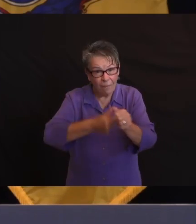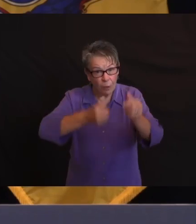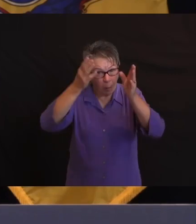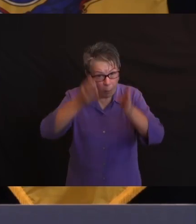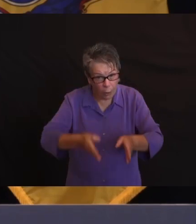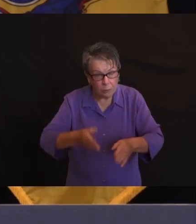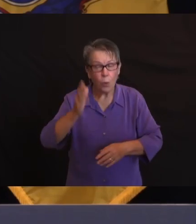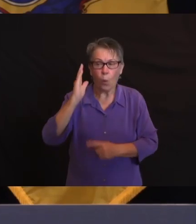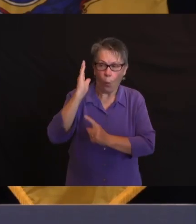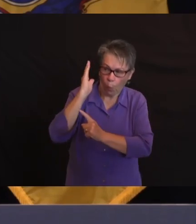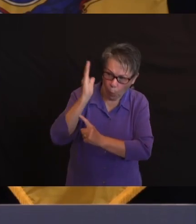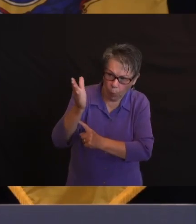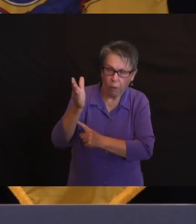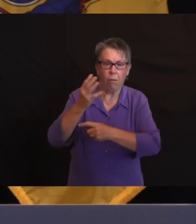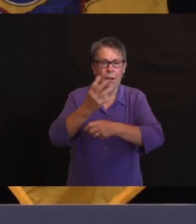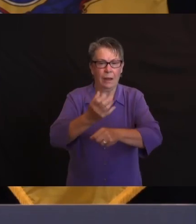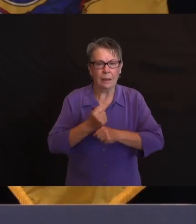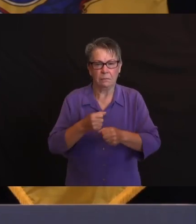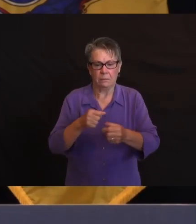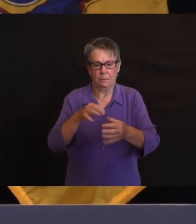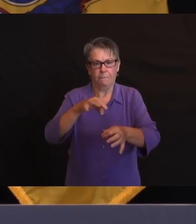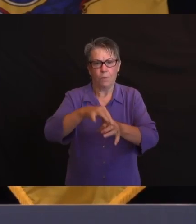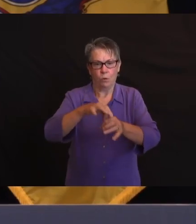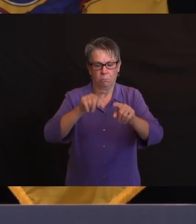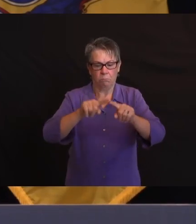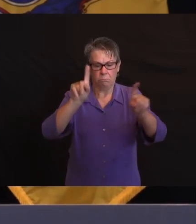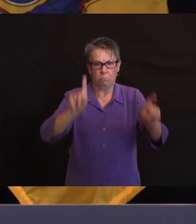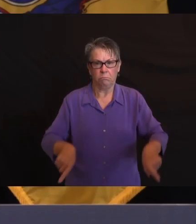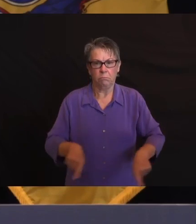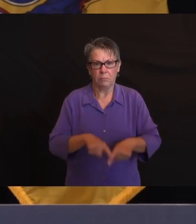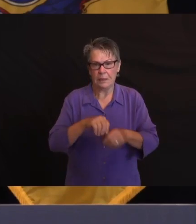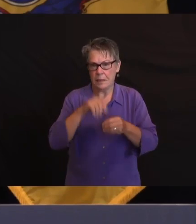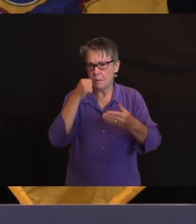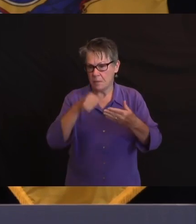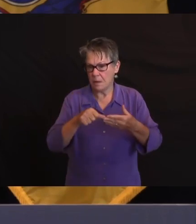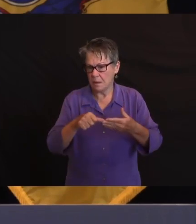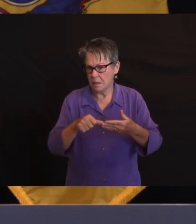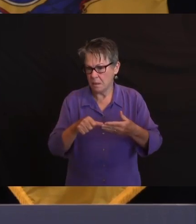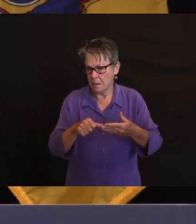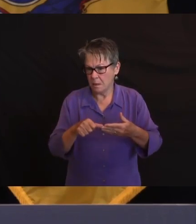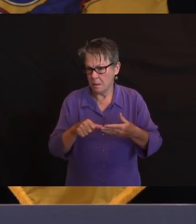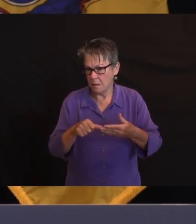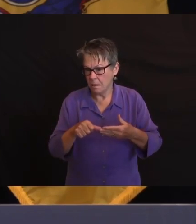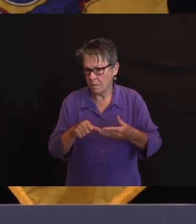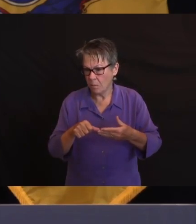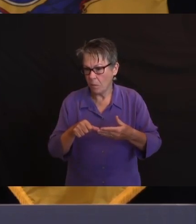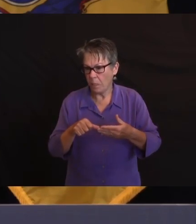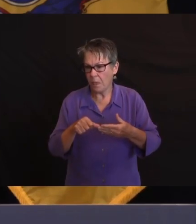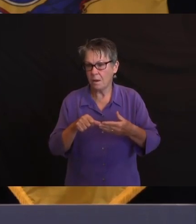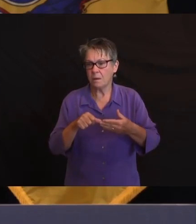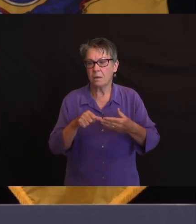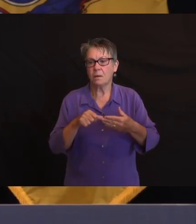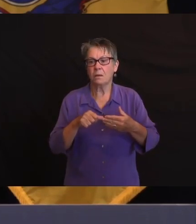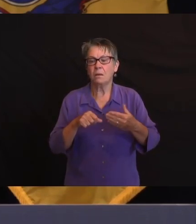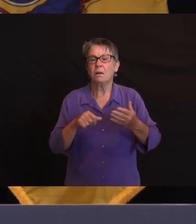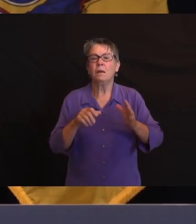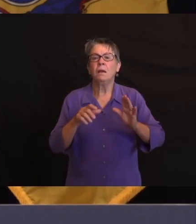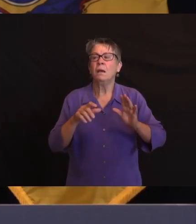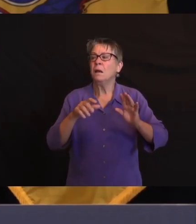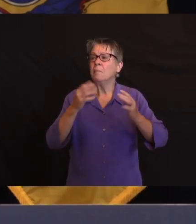and request that ballot. We've been on with the U.S. Postal Service regularly. We're now going to